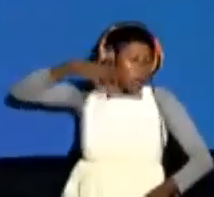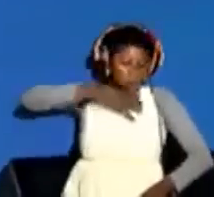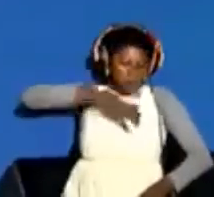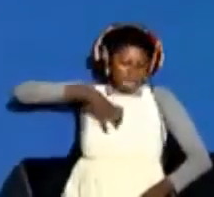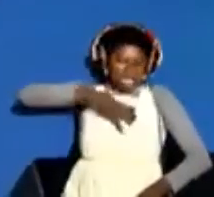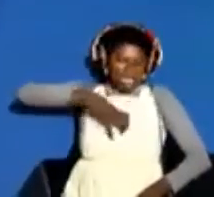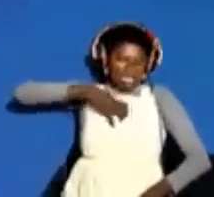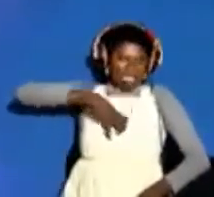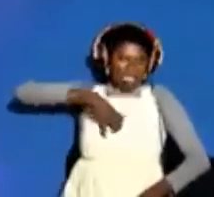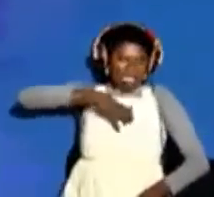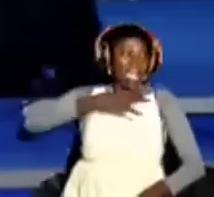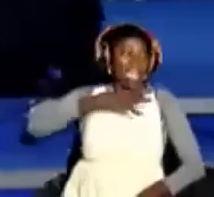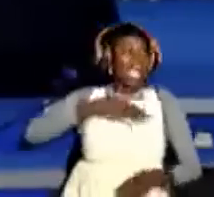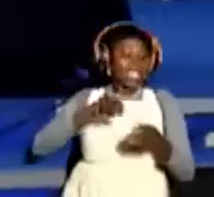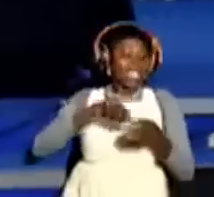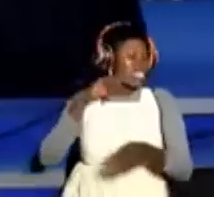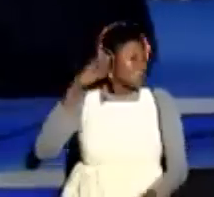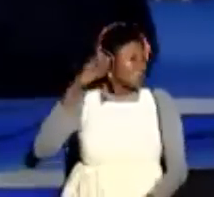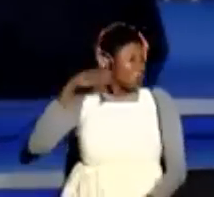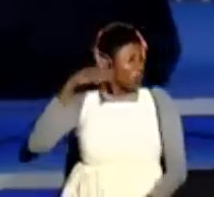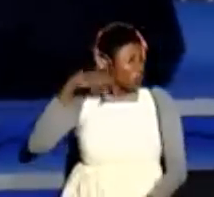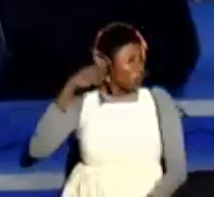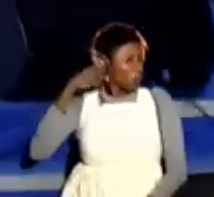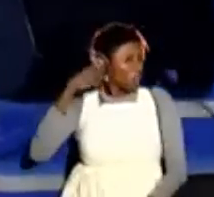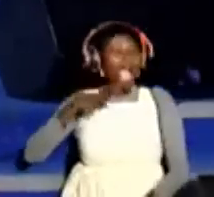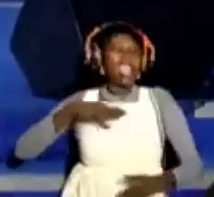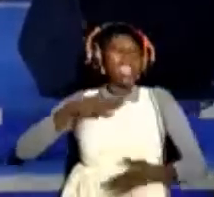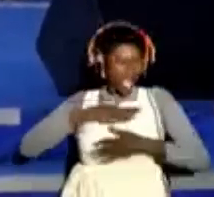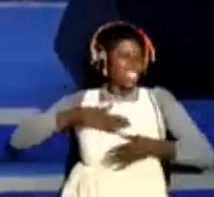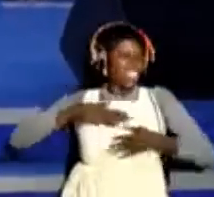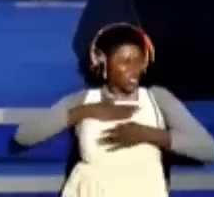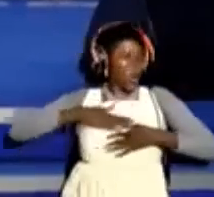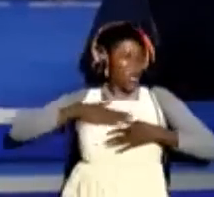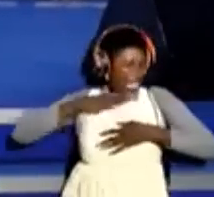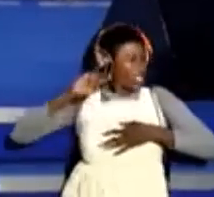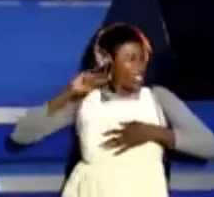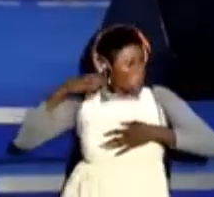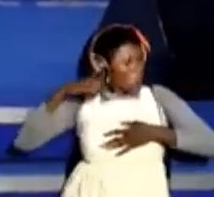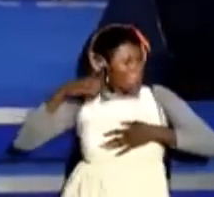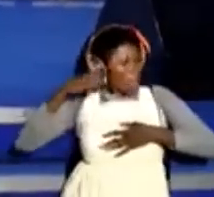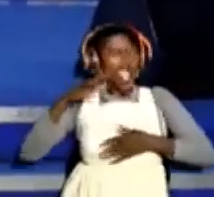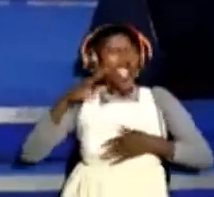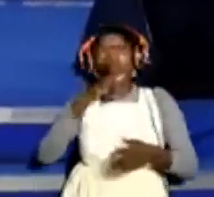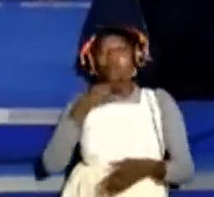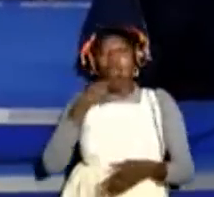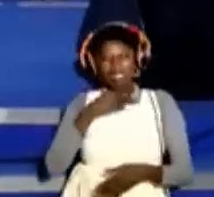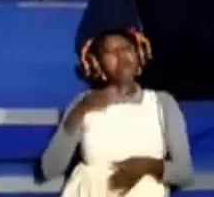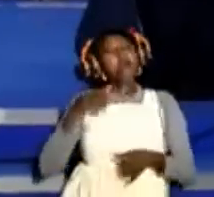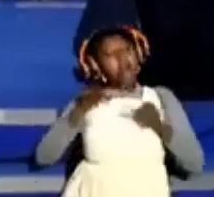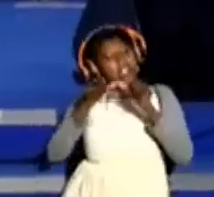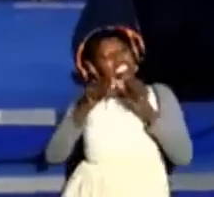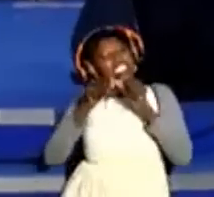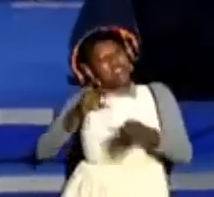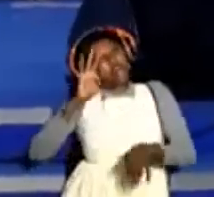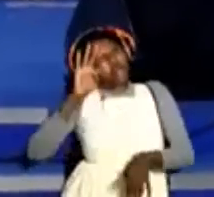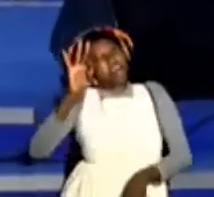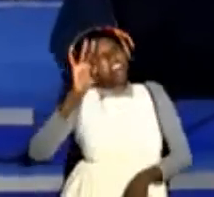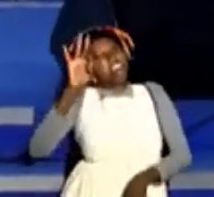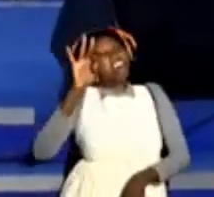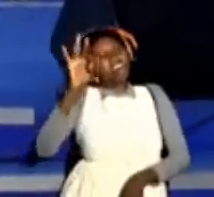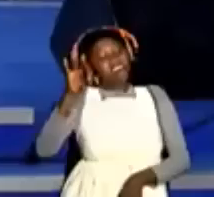Then you just bring something just to scratch their ears. And they say, yes, yes. Pastor, preach it, preach it.